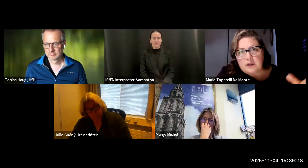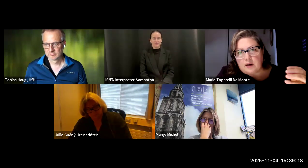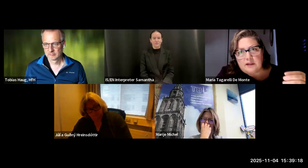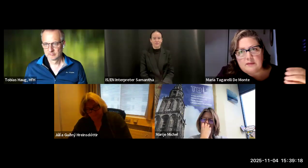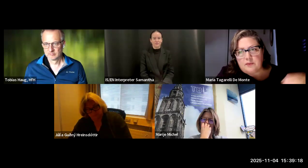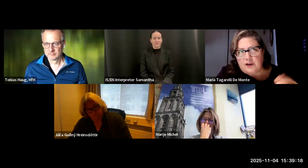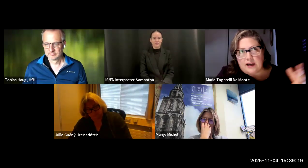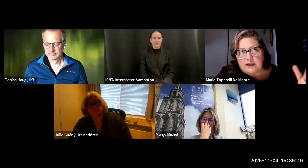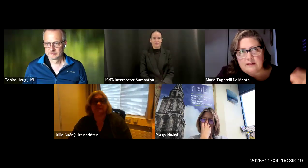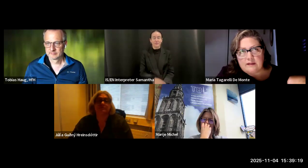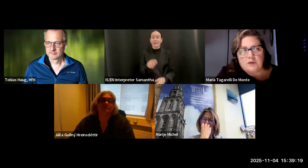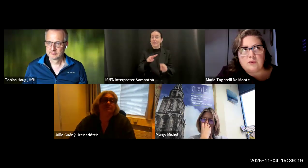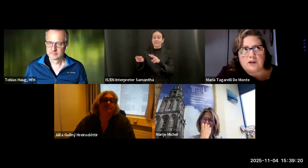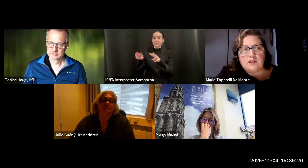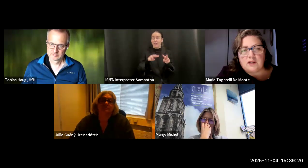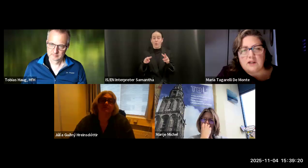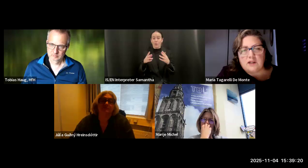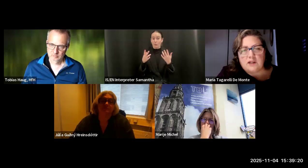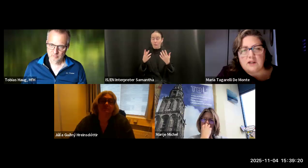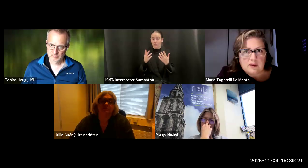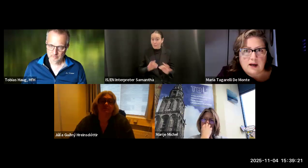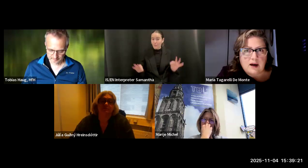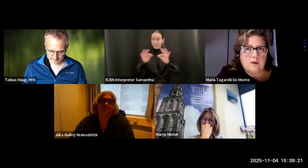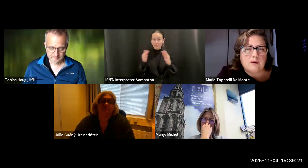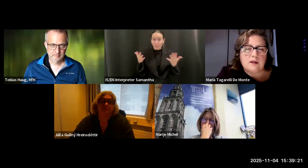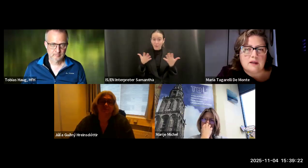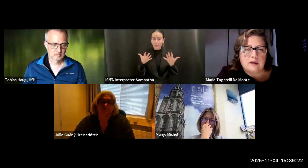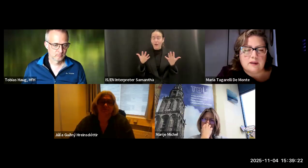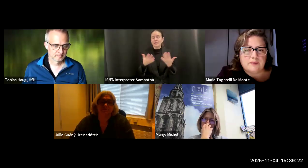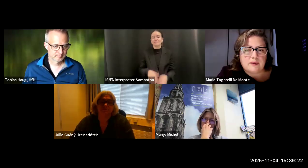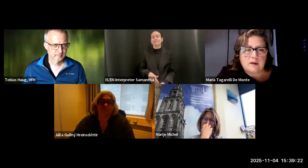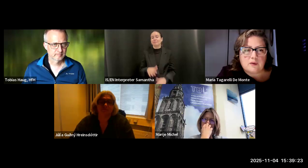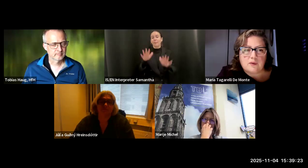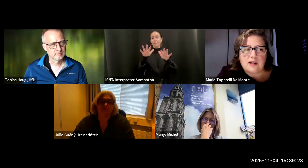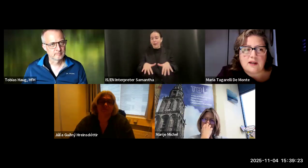that the European Parliament provided some new regulations about how